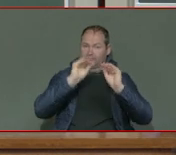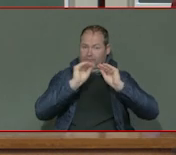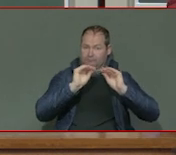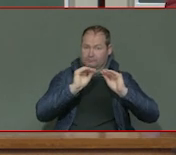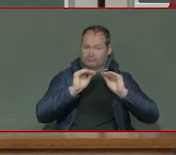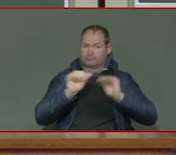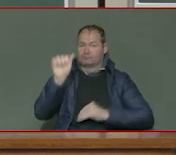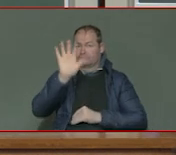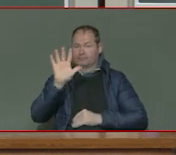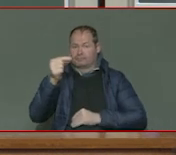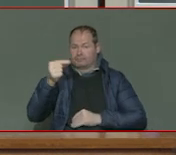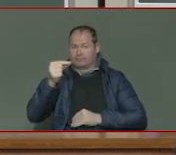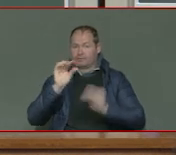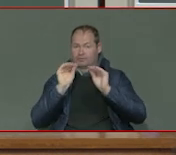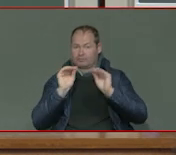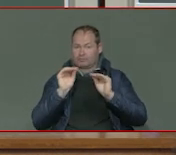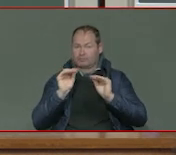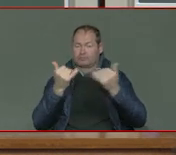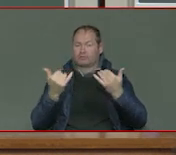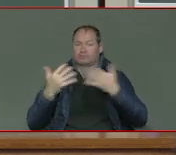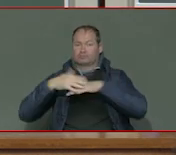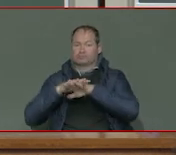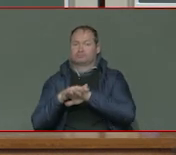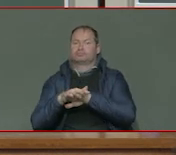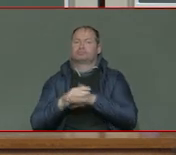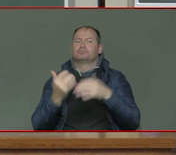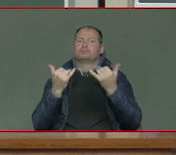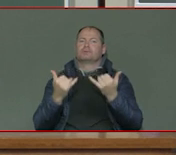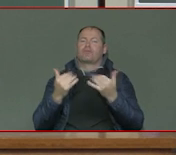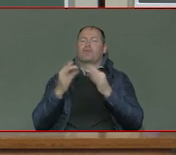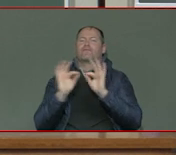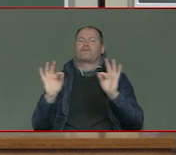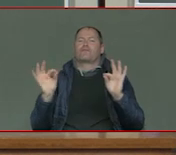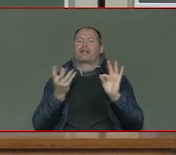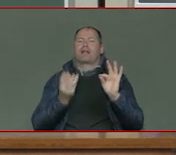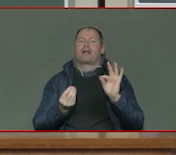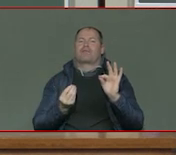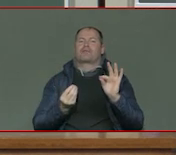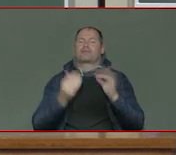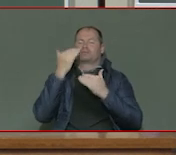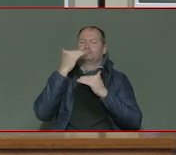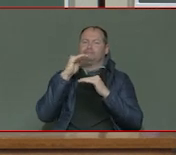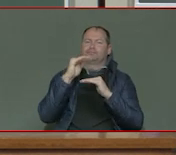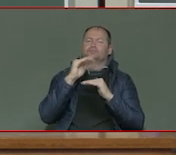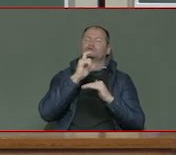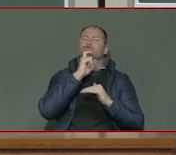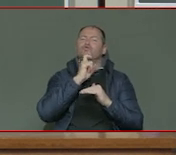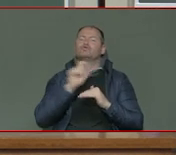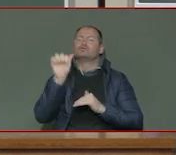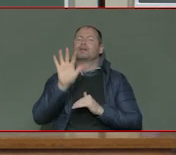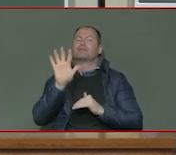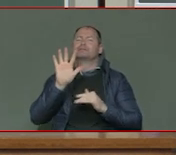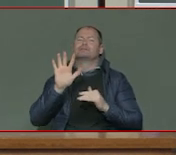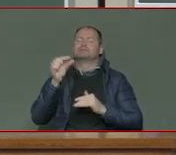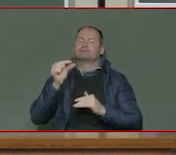you the average gradient. I put it together and I found a formula. I used the limit as well as the average